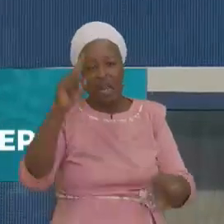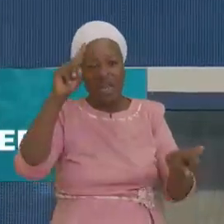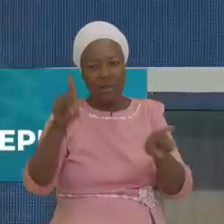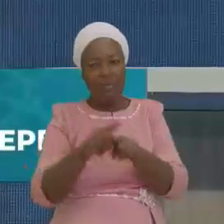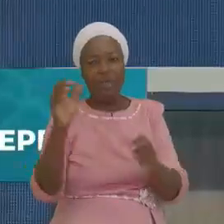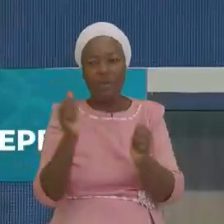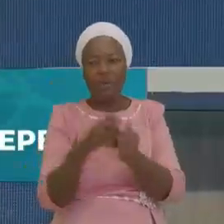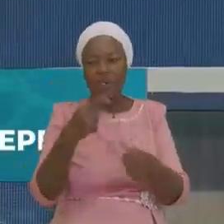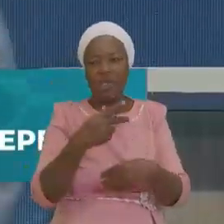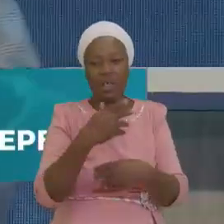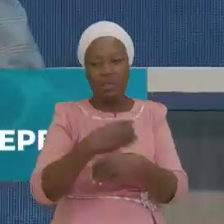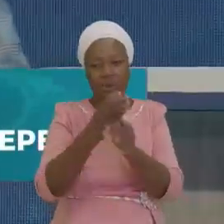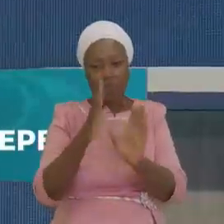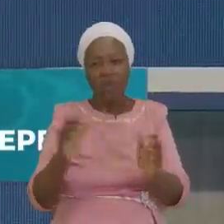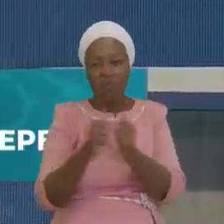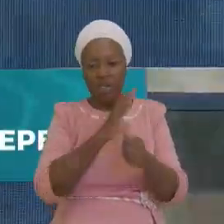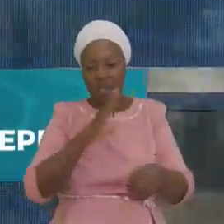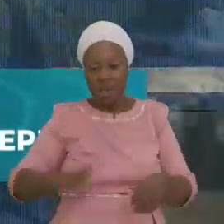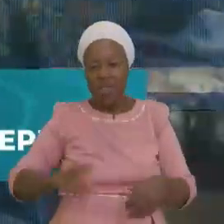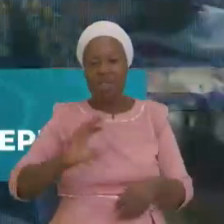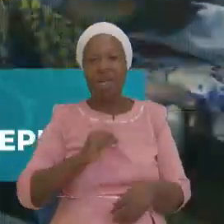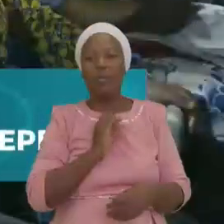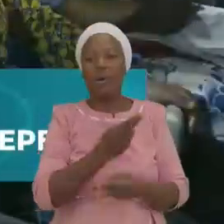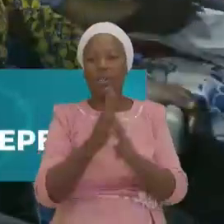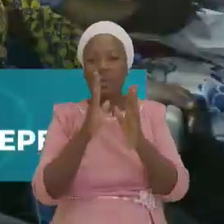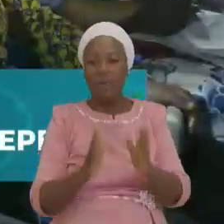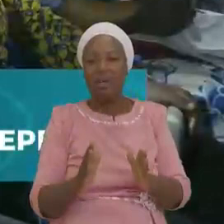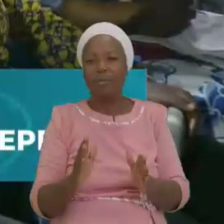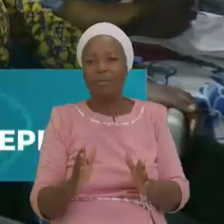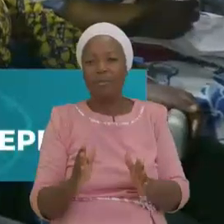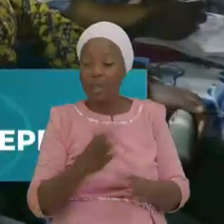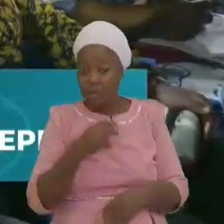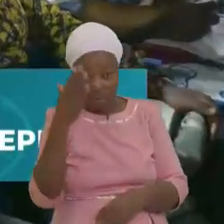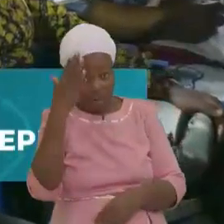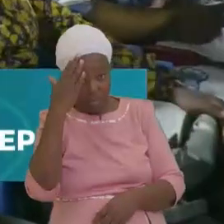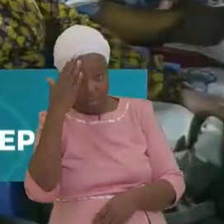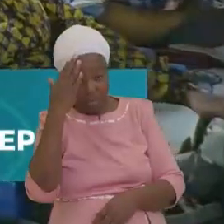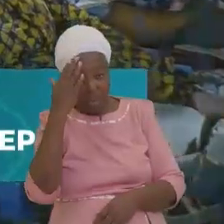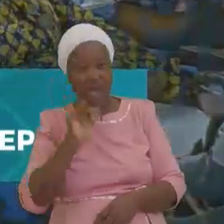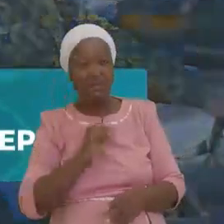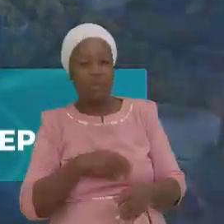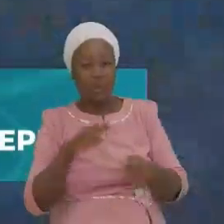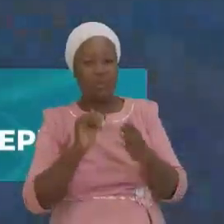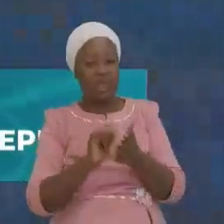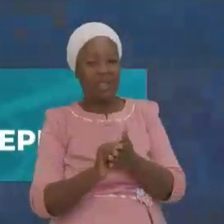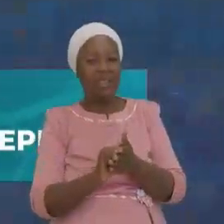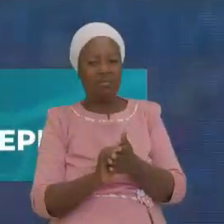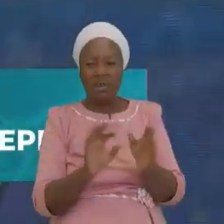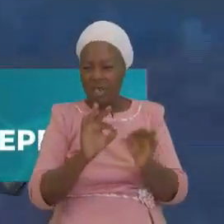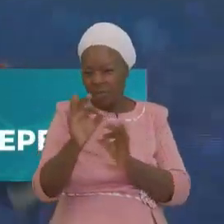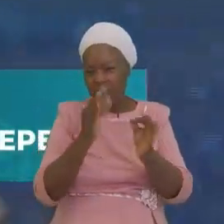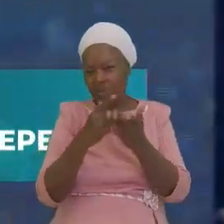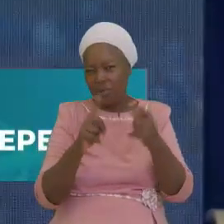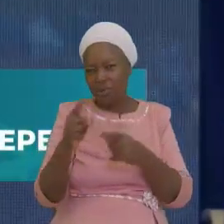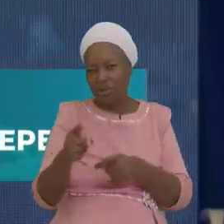with Christ our Redeemer. You know, let me illustrate this to you. You've always